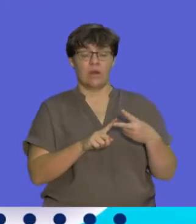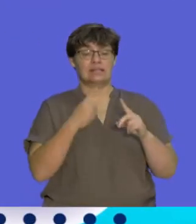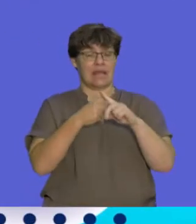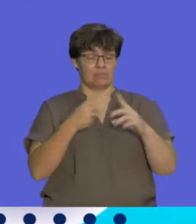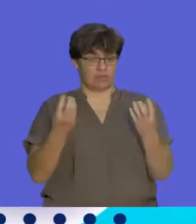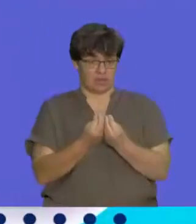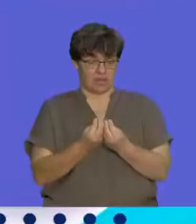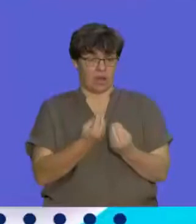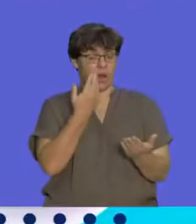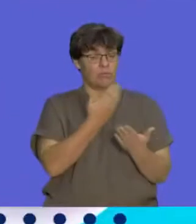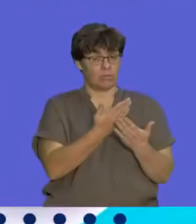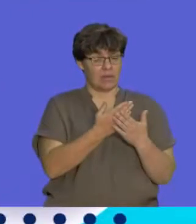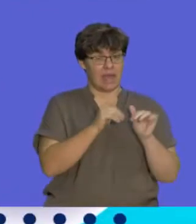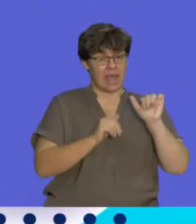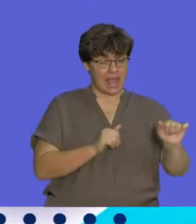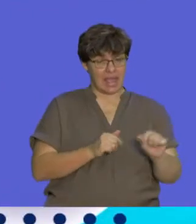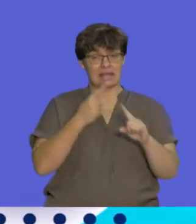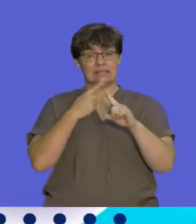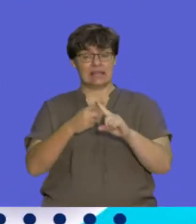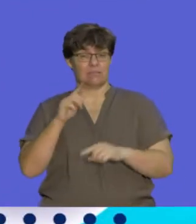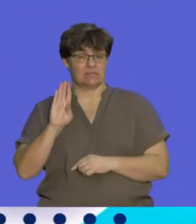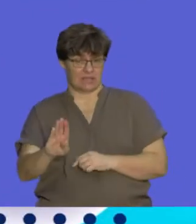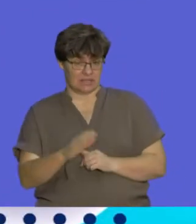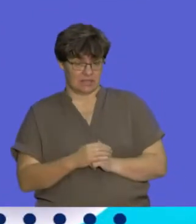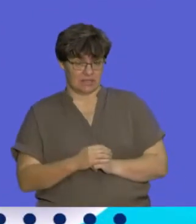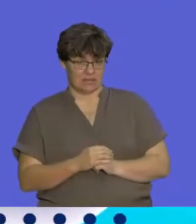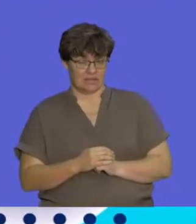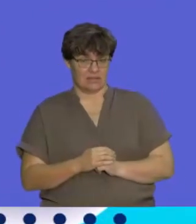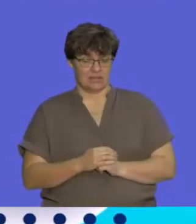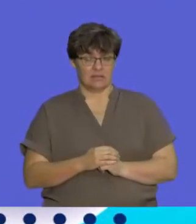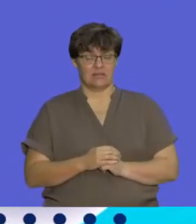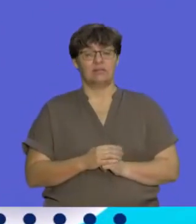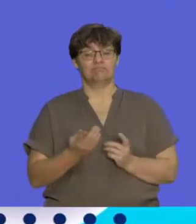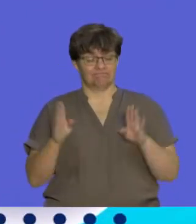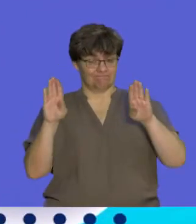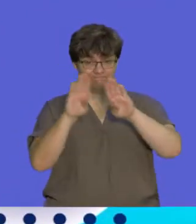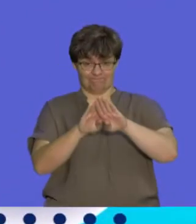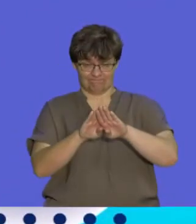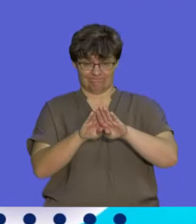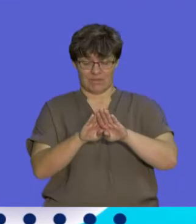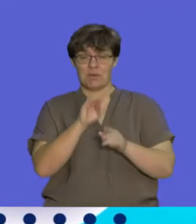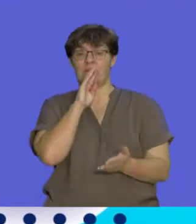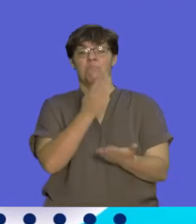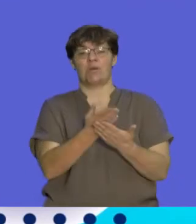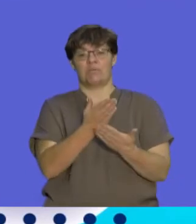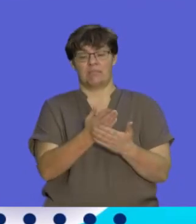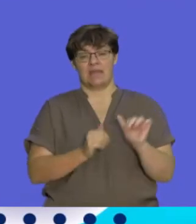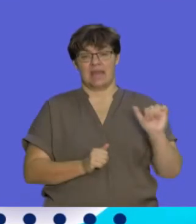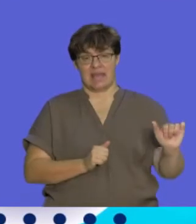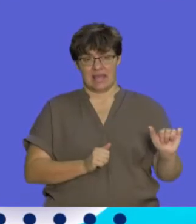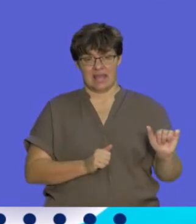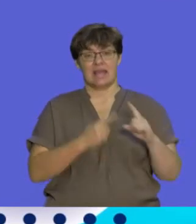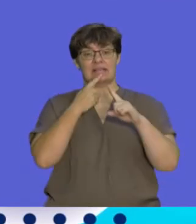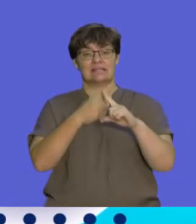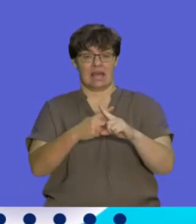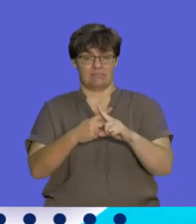the probability of A multiplied by B, that intersection is going to be the probability of A